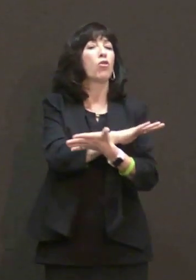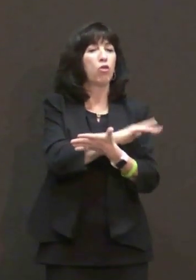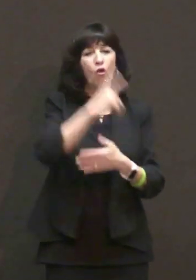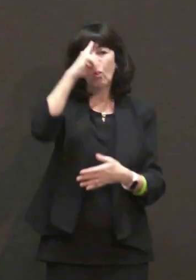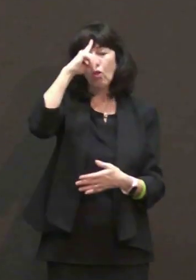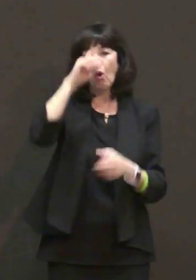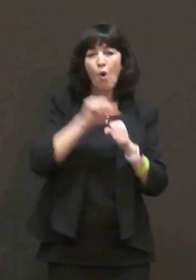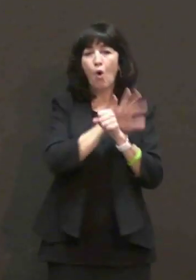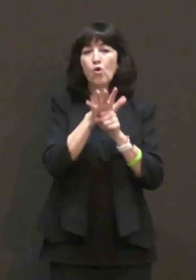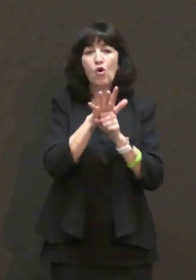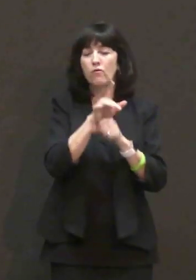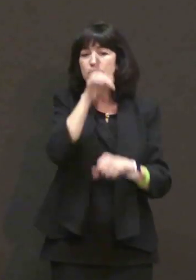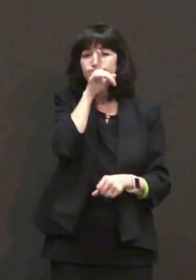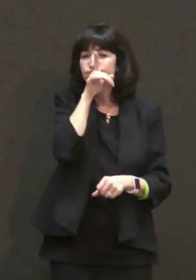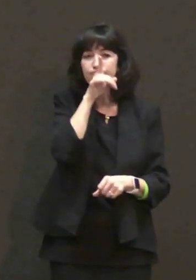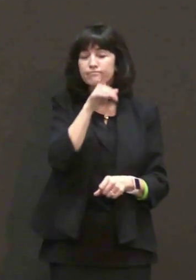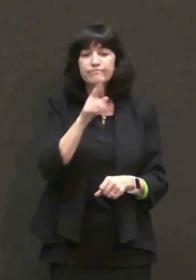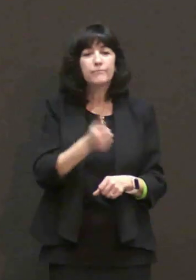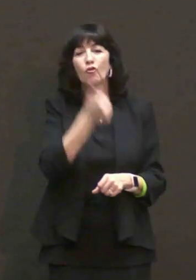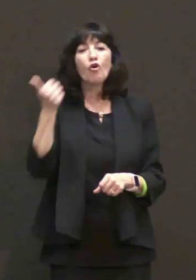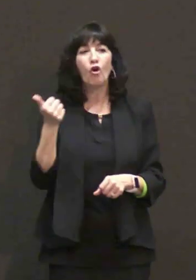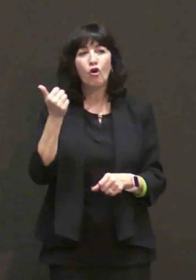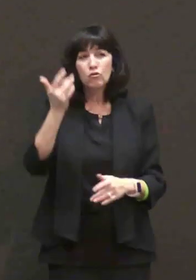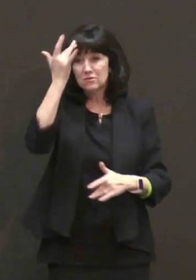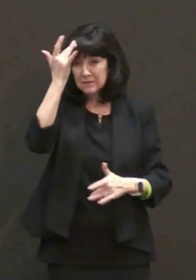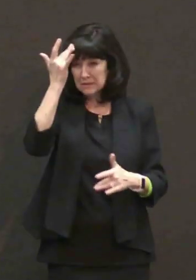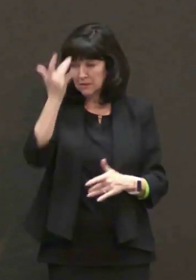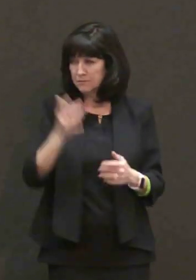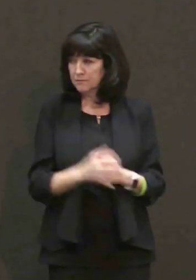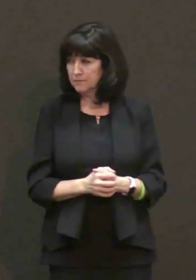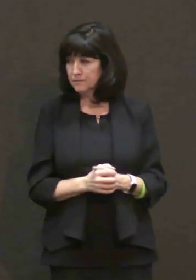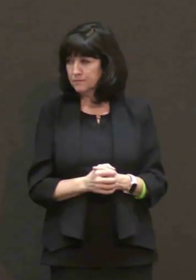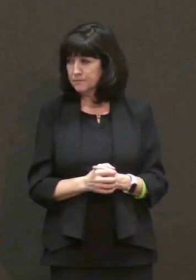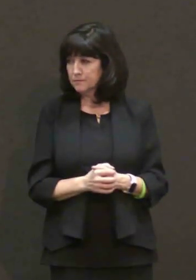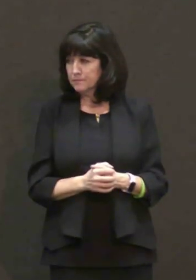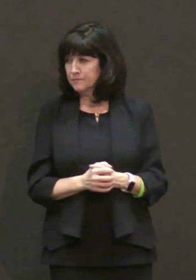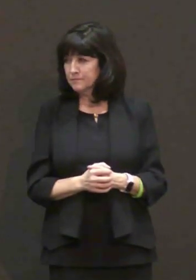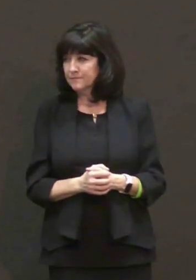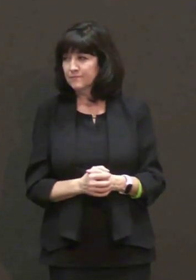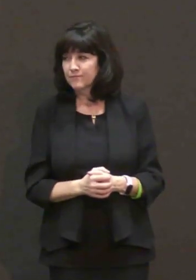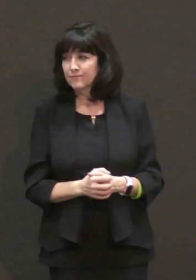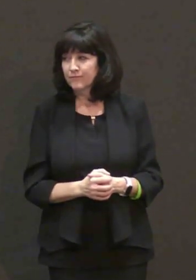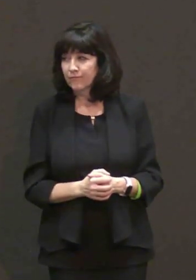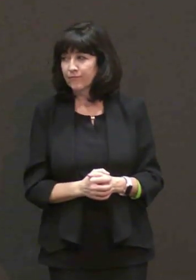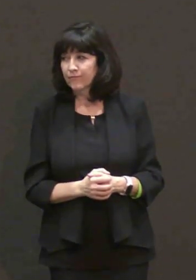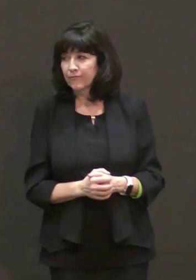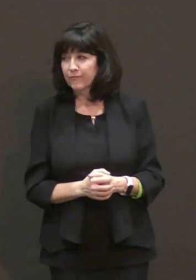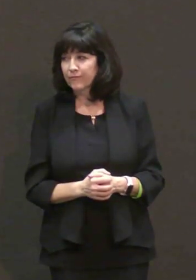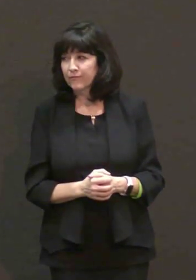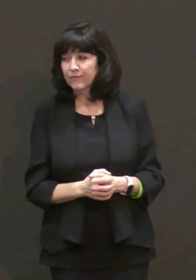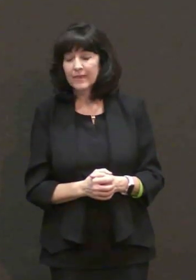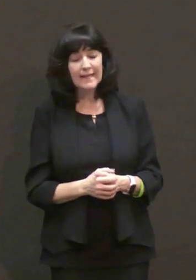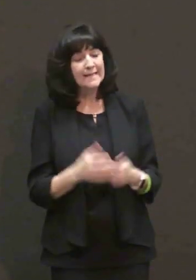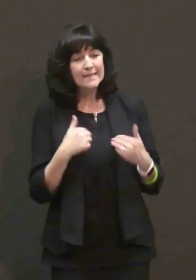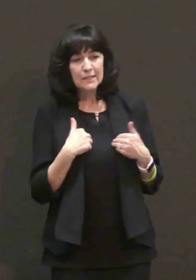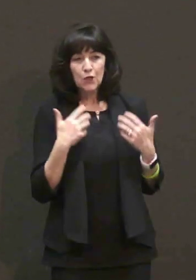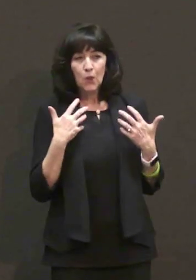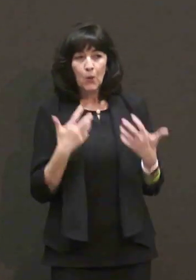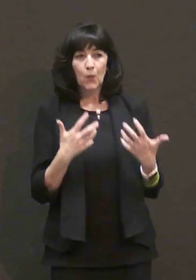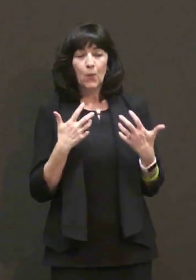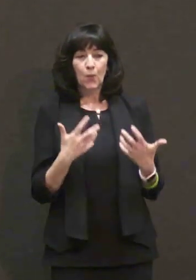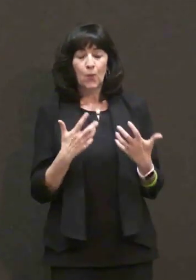That's a great question. So one thing I do want to bring up that does come back